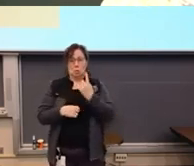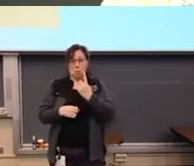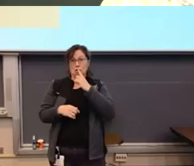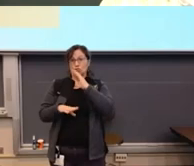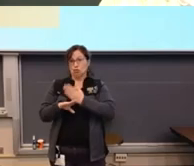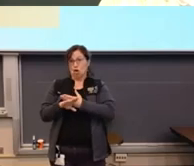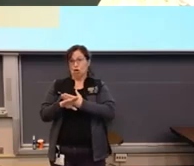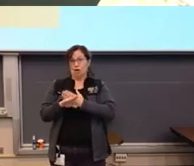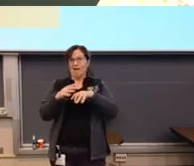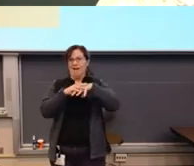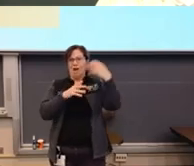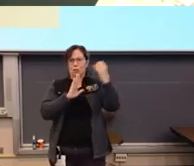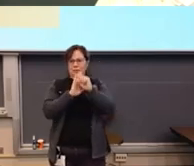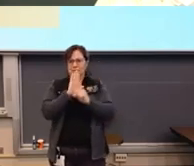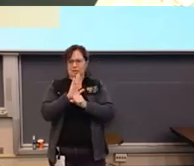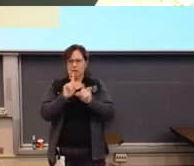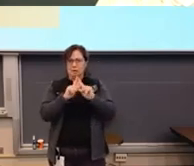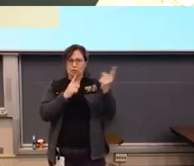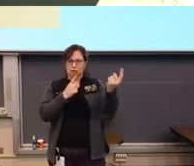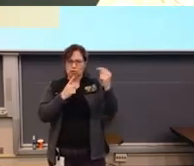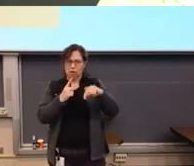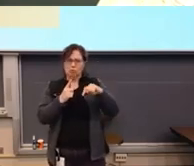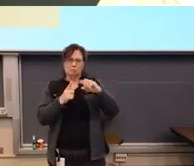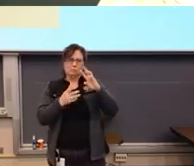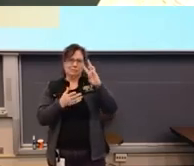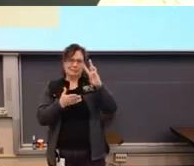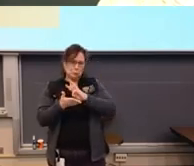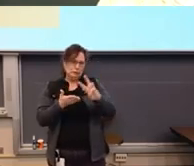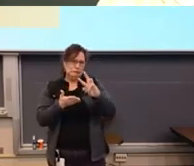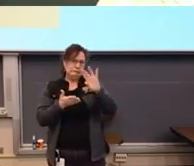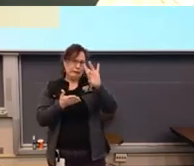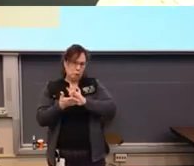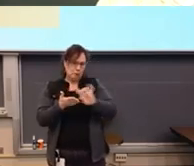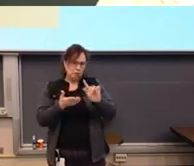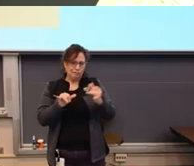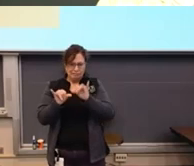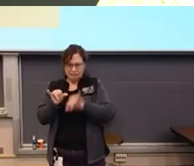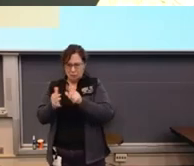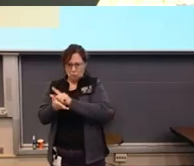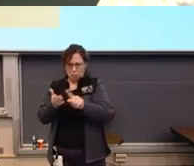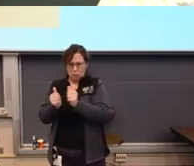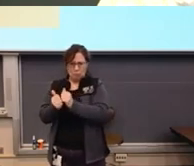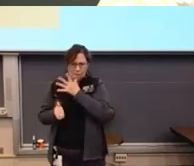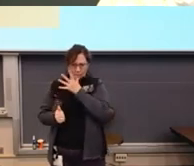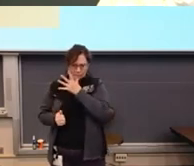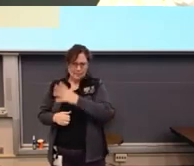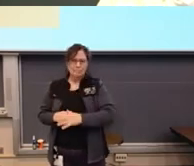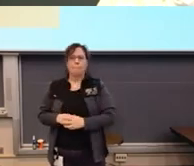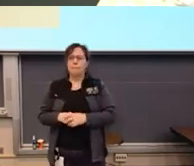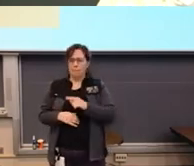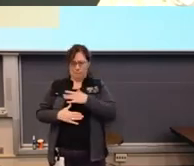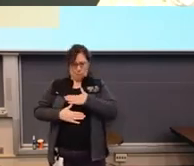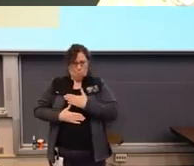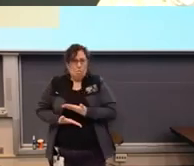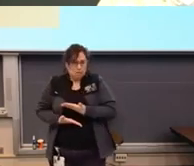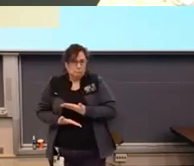One daughter lives out of state, but she comes every six to eight weeks and spends a week with her mom, and she's willing to do